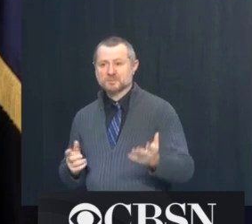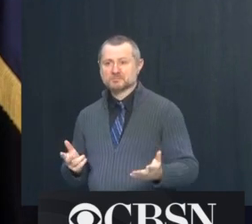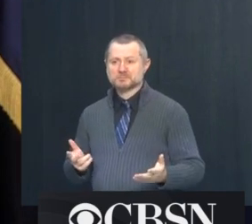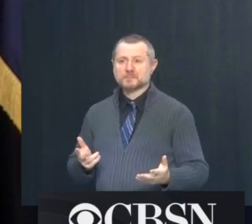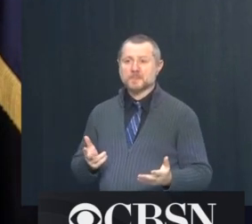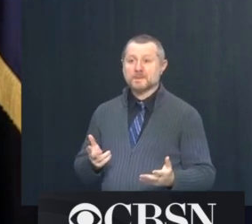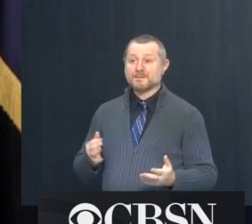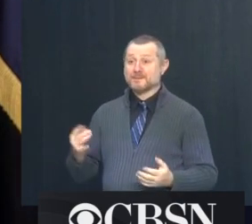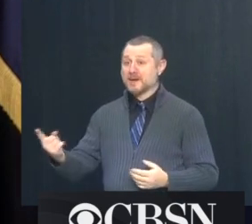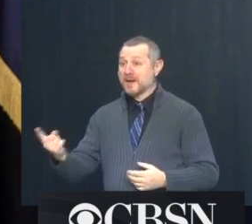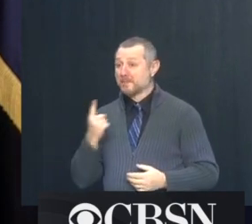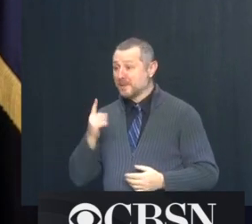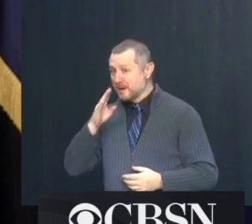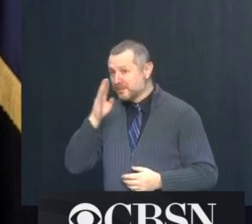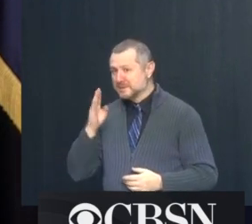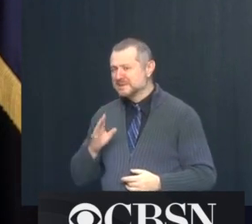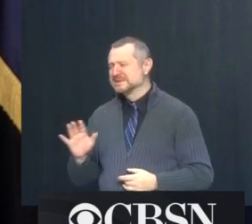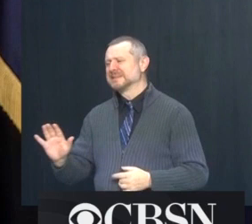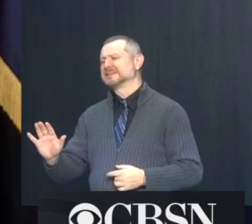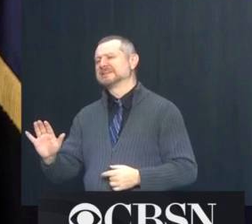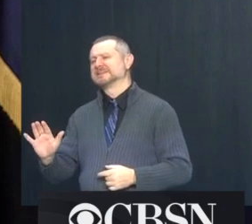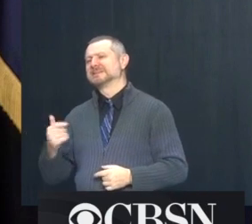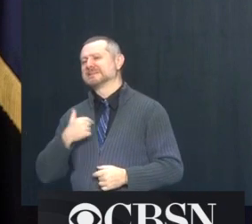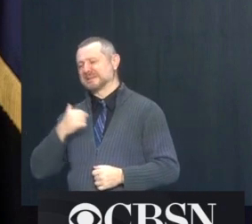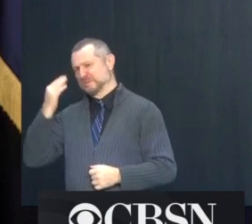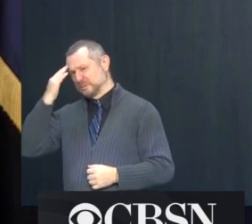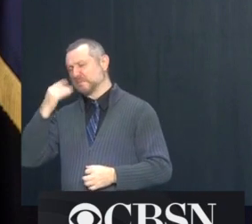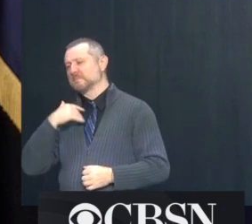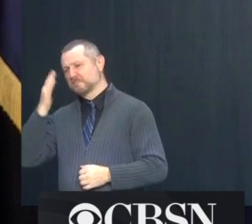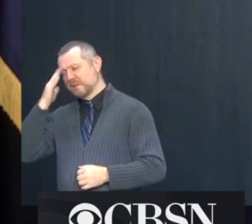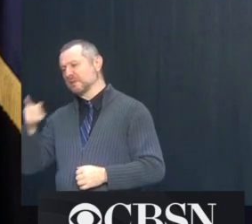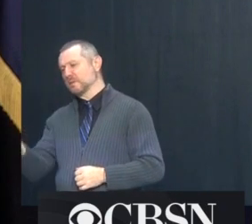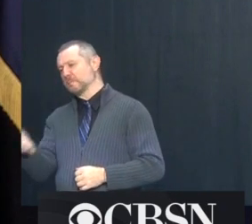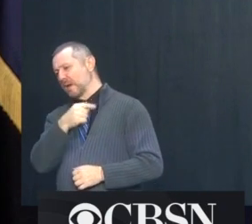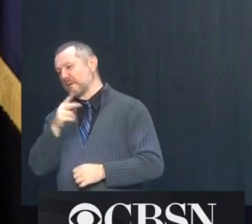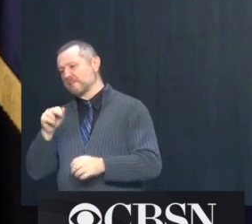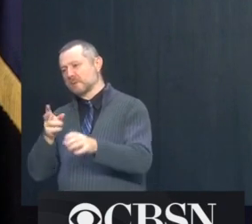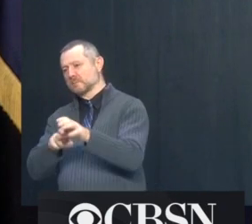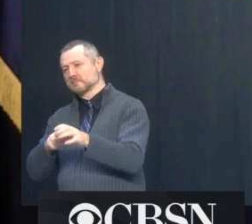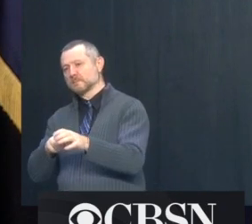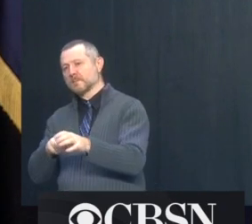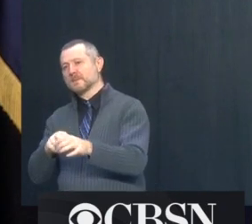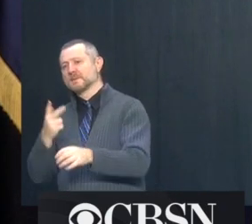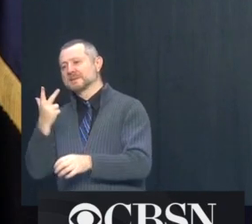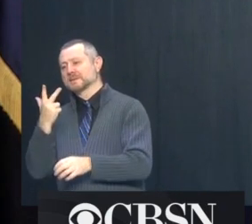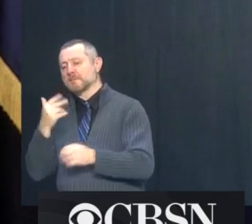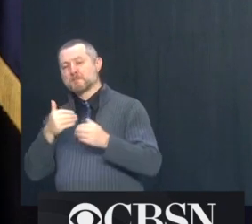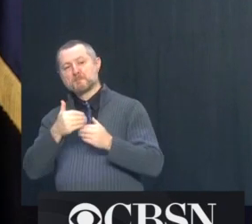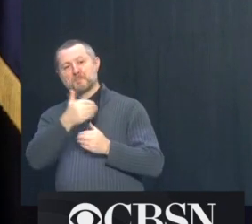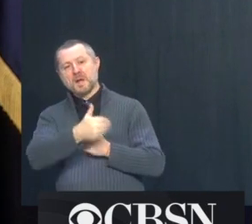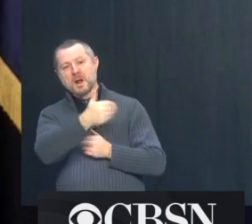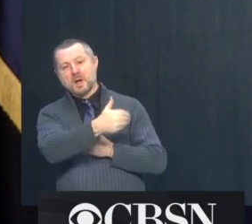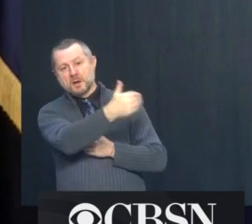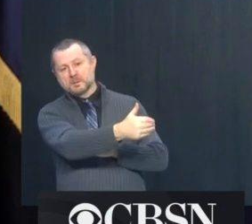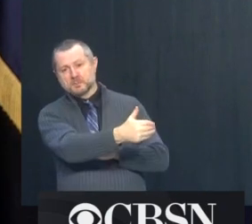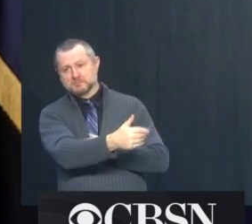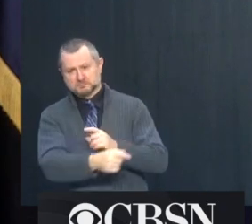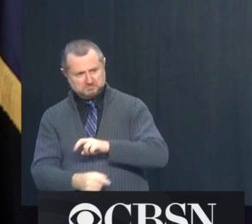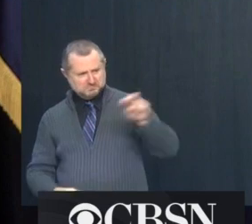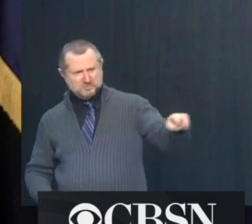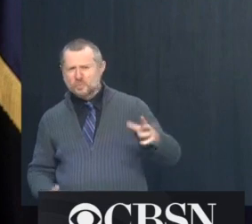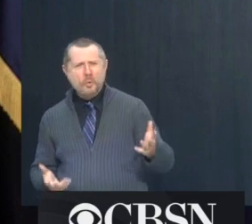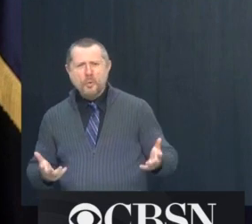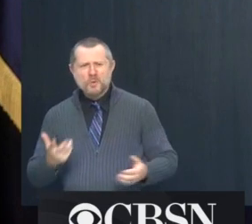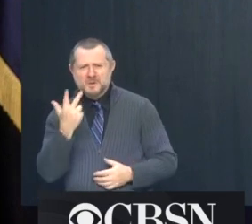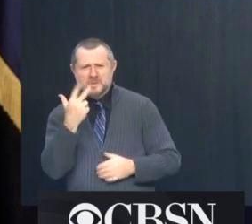say, Zach, I'm going to put you in a van and take you 3 blocks away to my other hospital